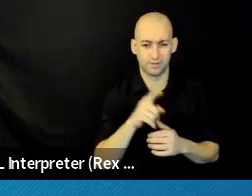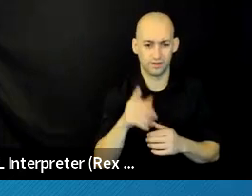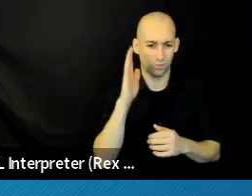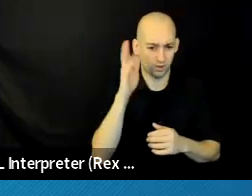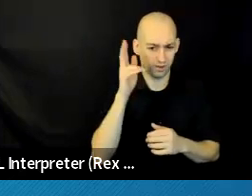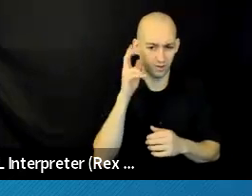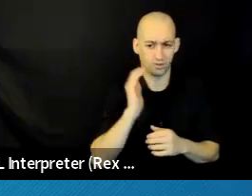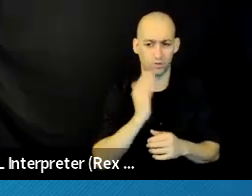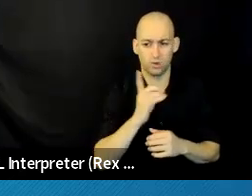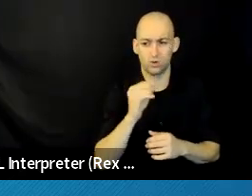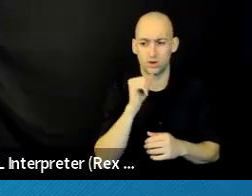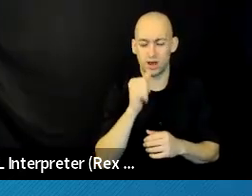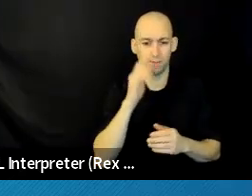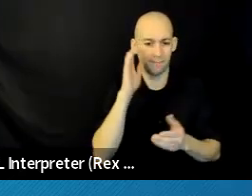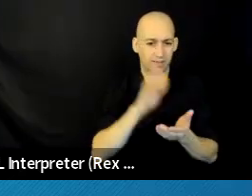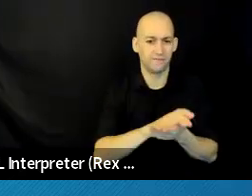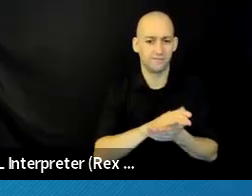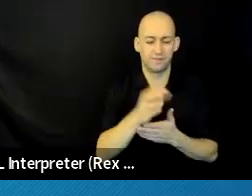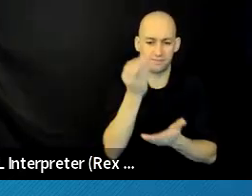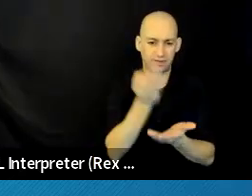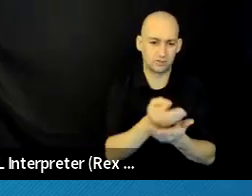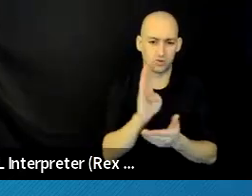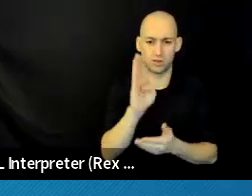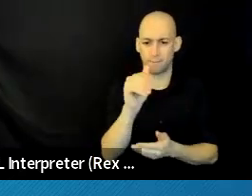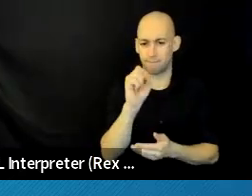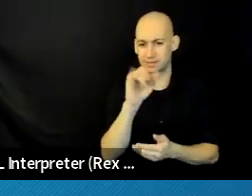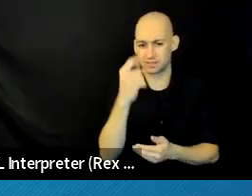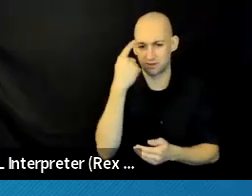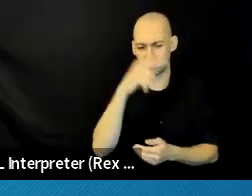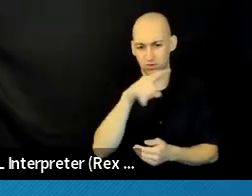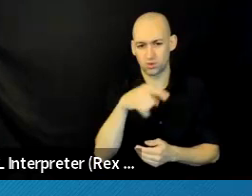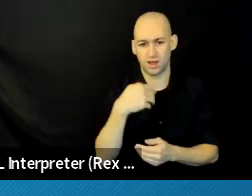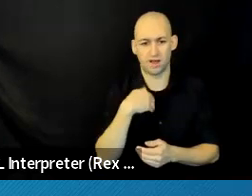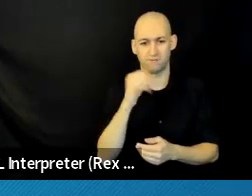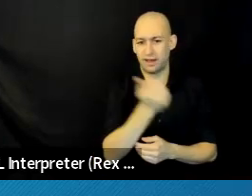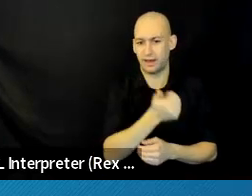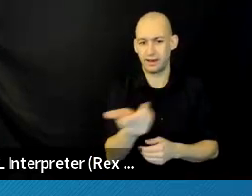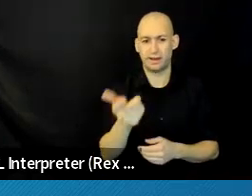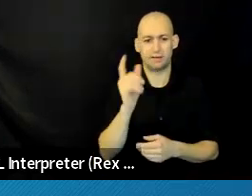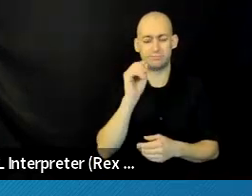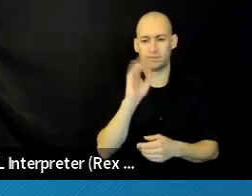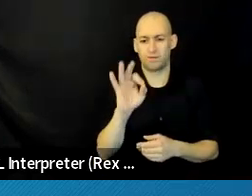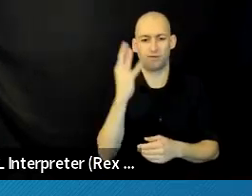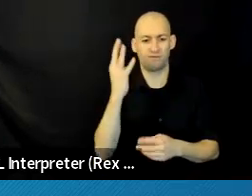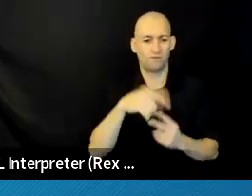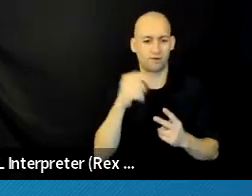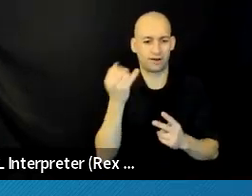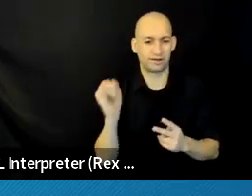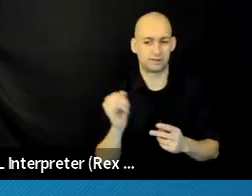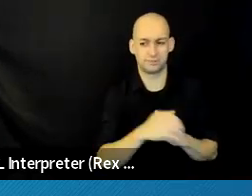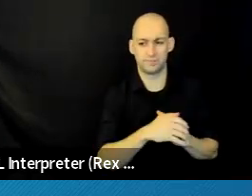do not believe that there is a factual basis for you to make any of the 4 findings. Typically, in